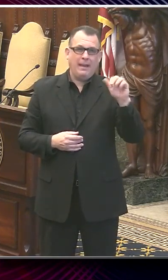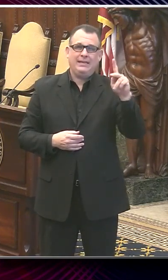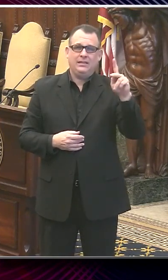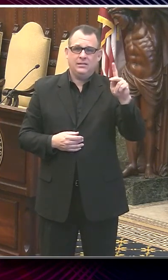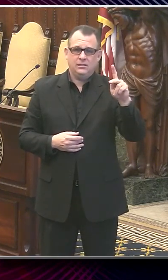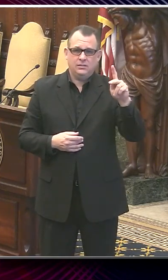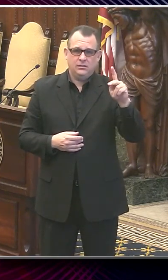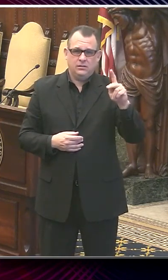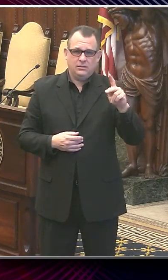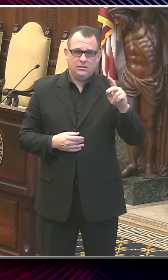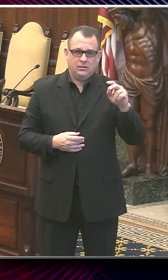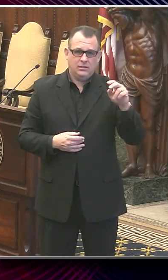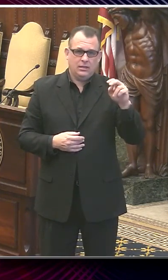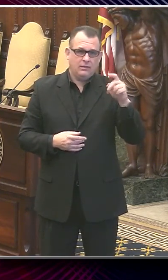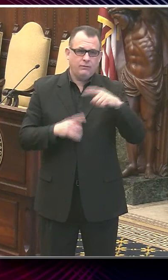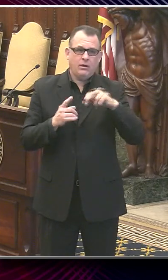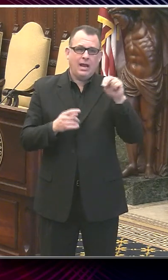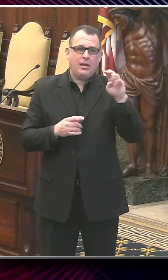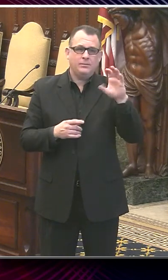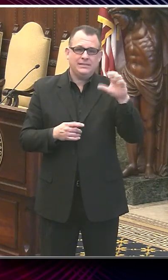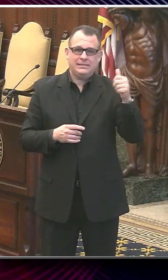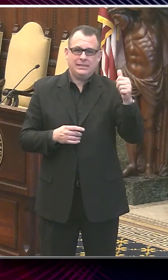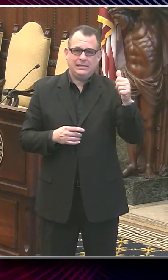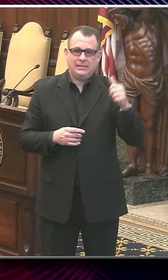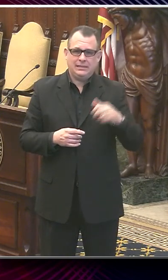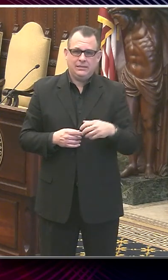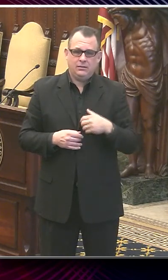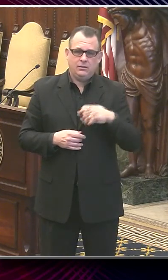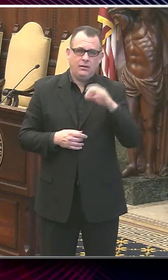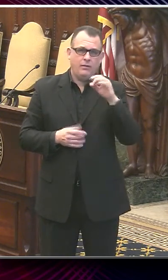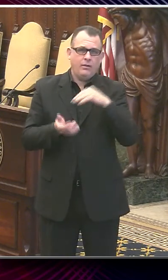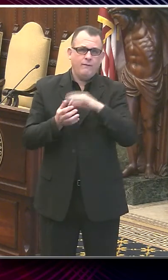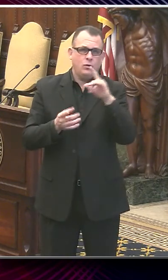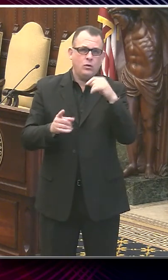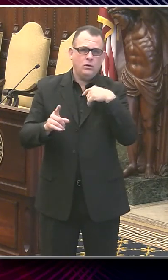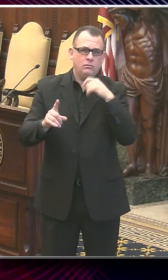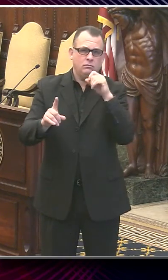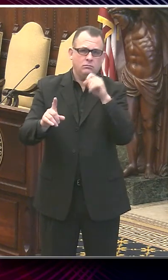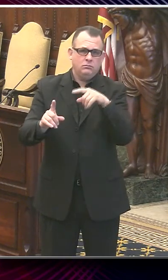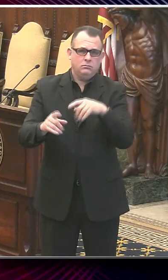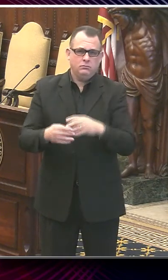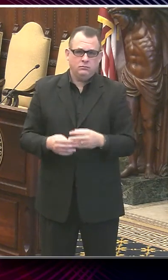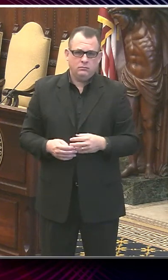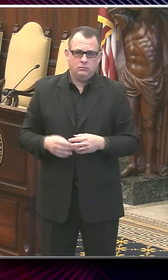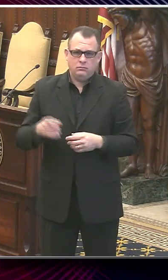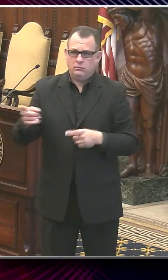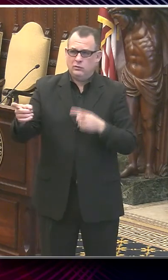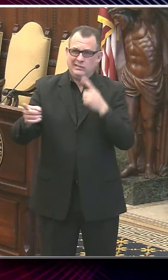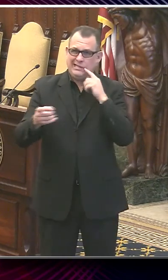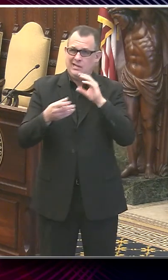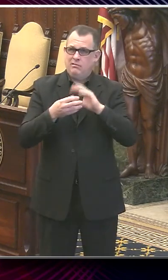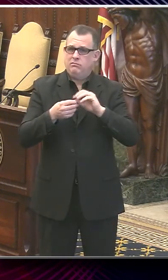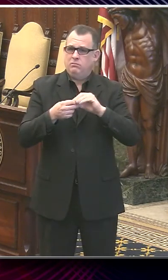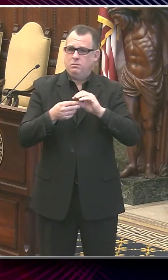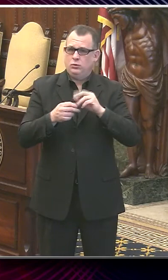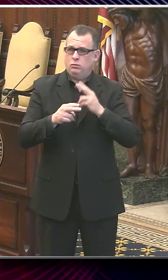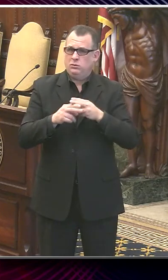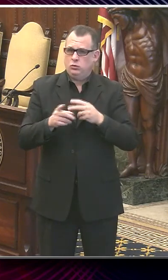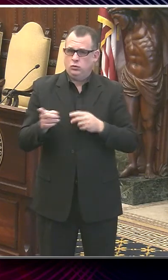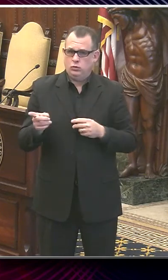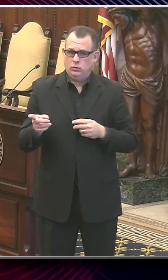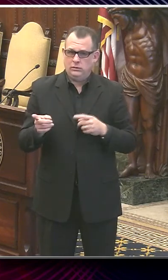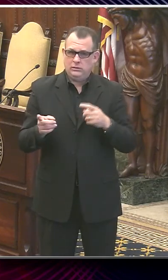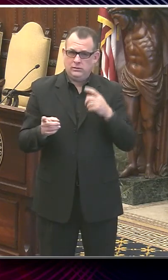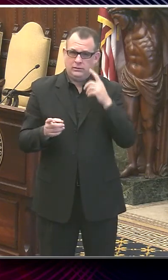Good afternoon. Dr. Farley, you had mentioned that we would move to